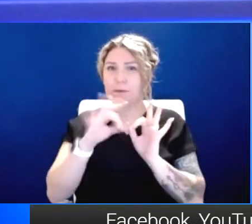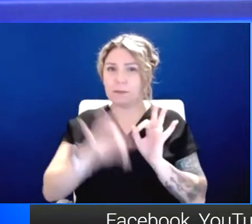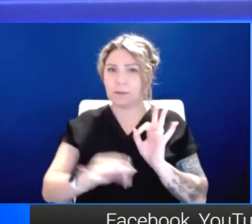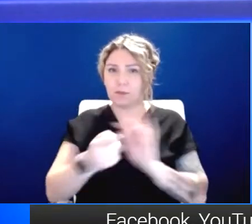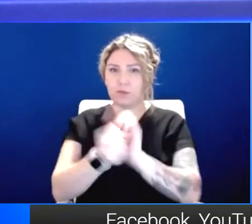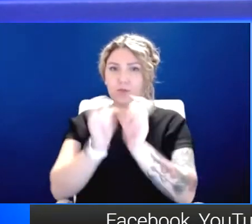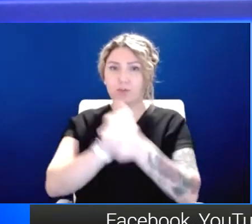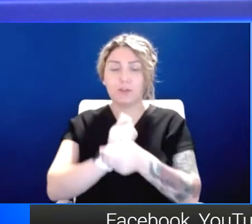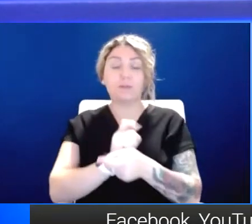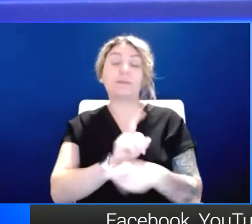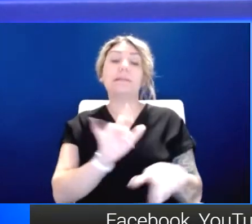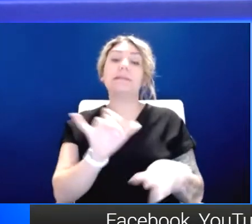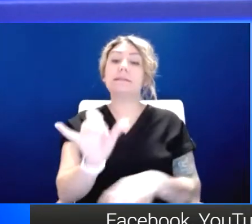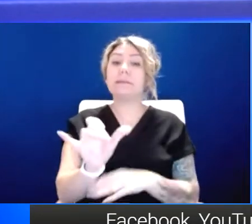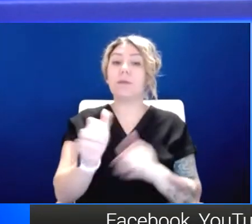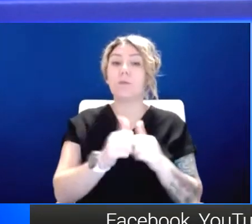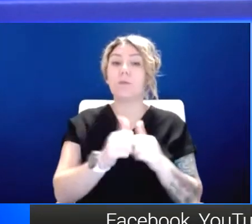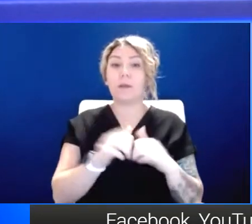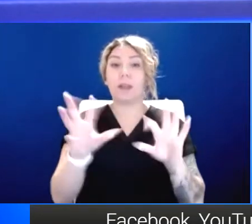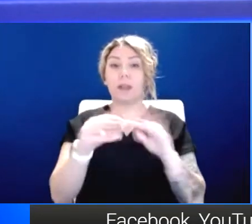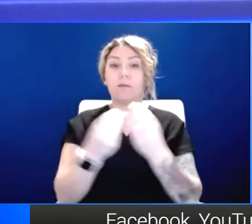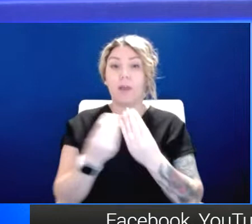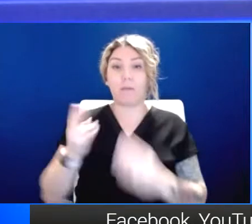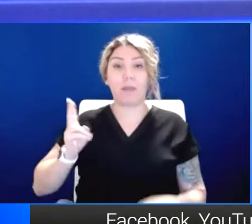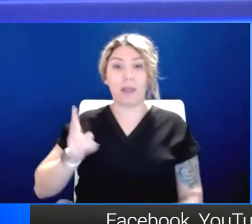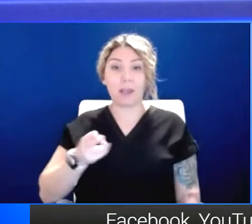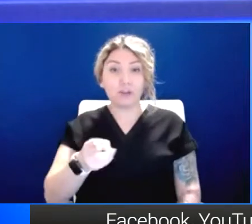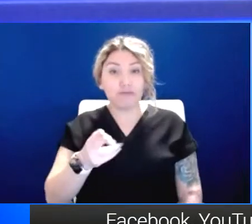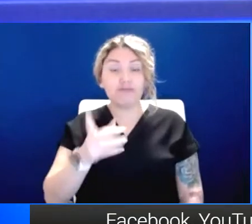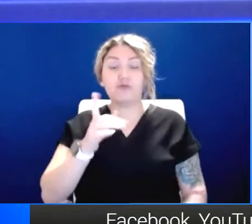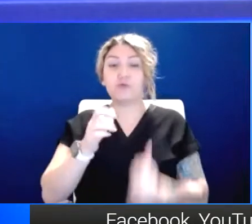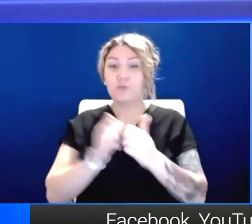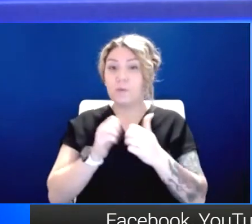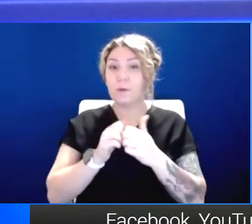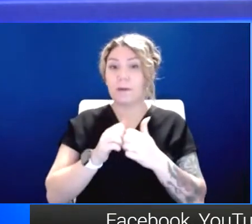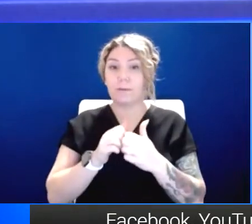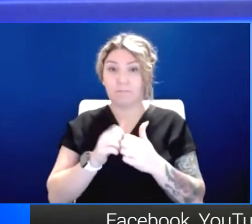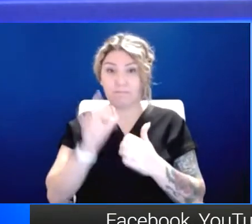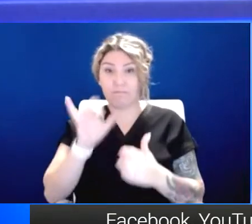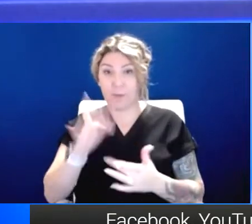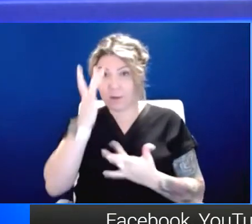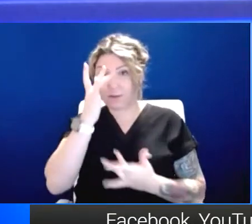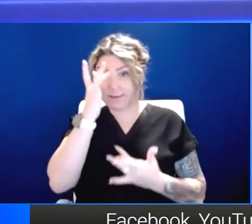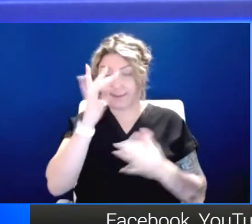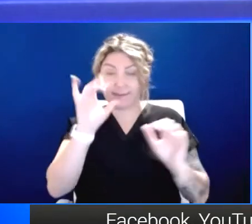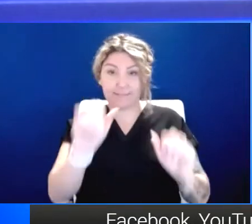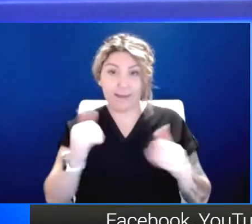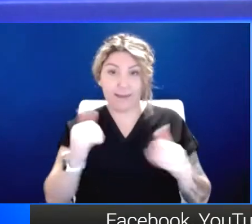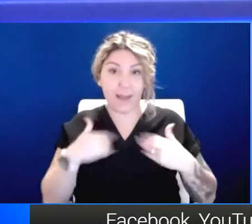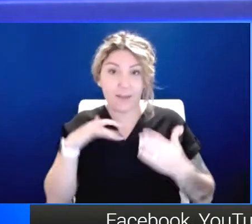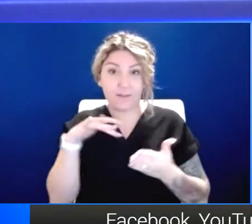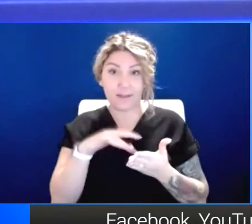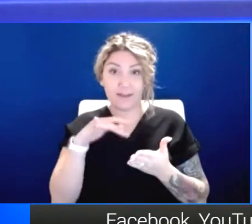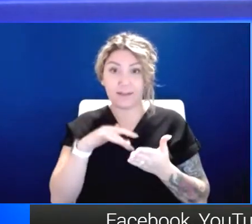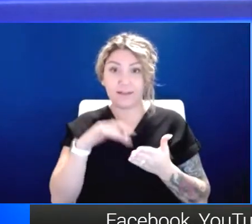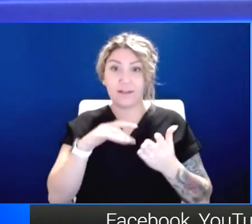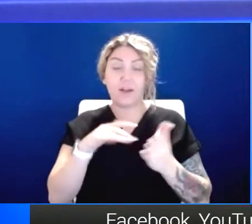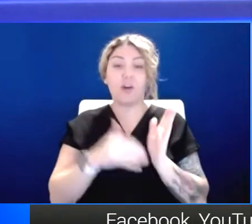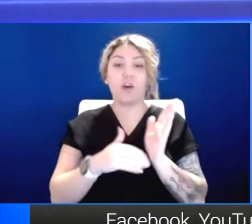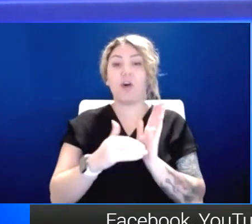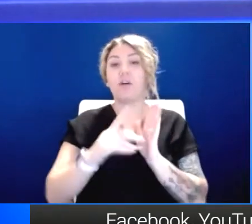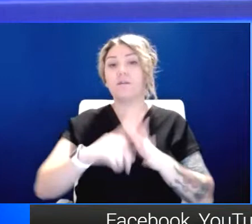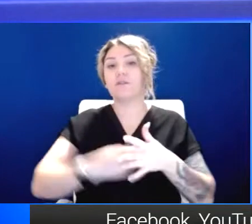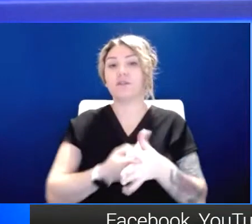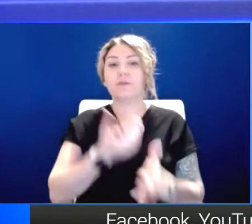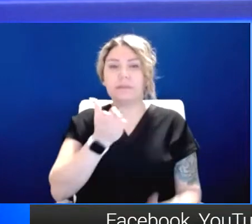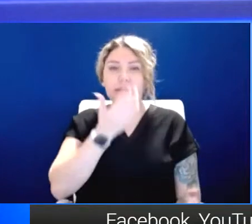history. If someone has a family history of Parkinson's, they can also be part of this study. They often start by doing smell tests